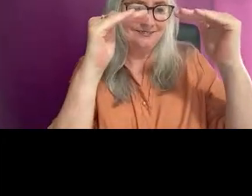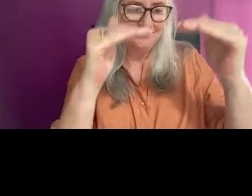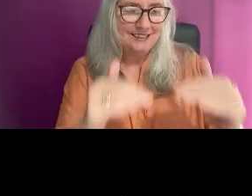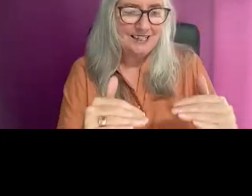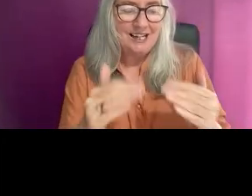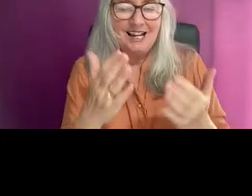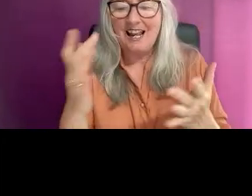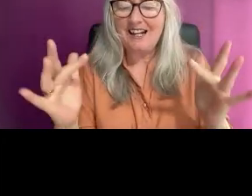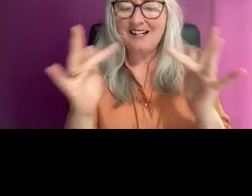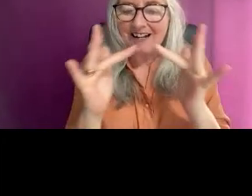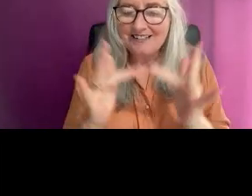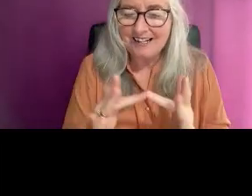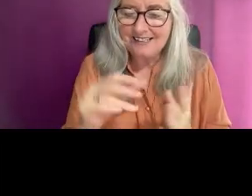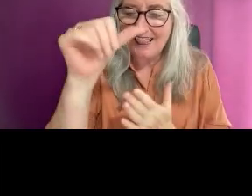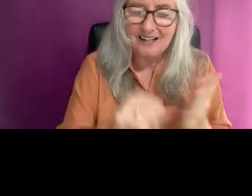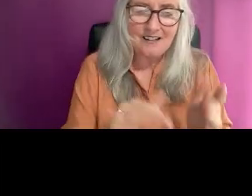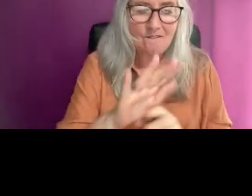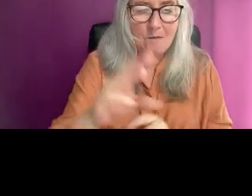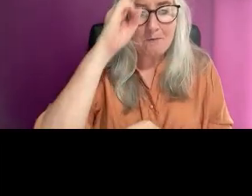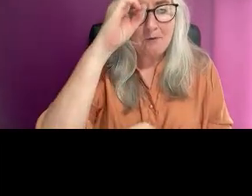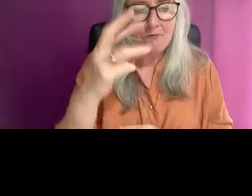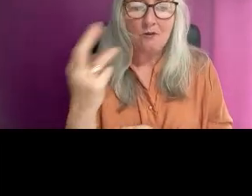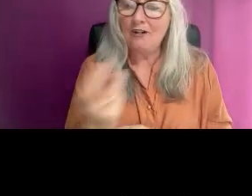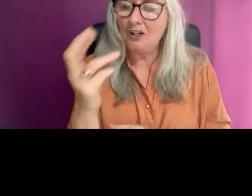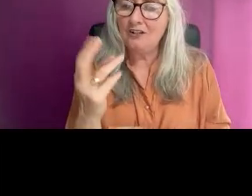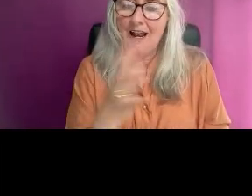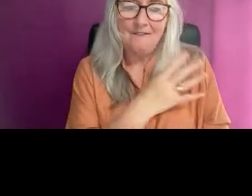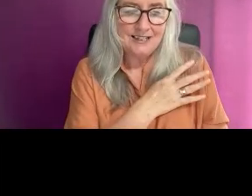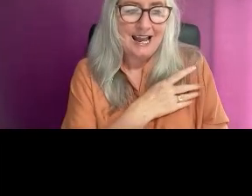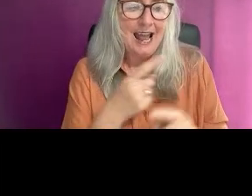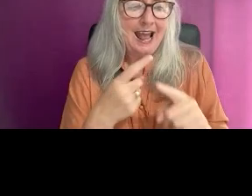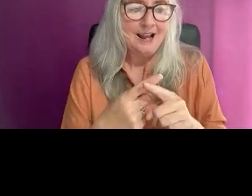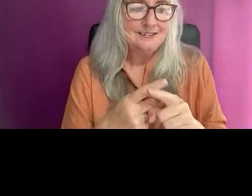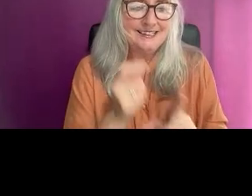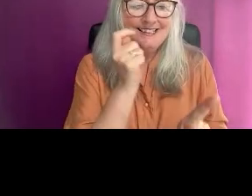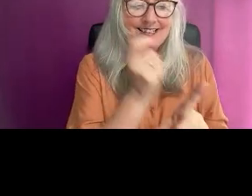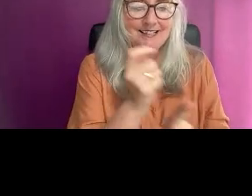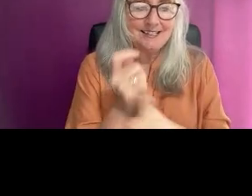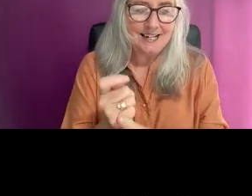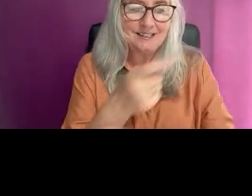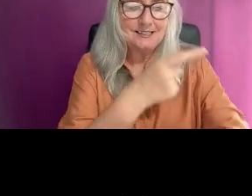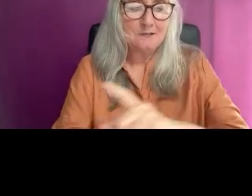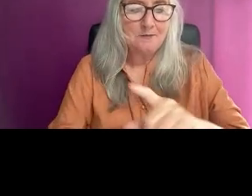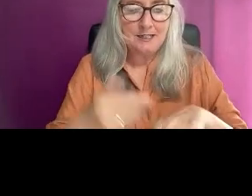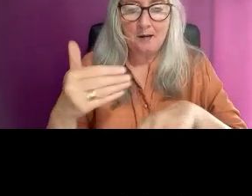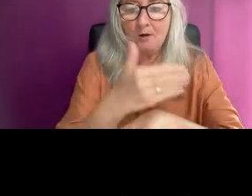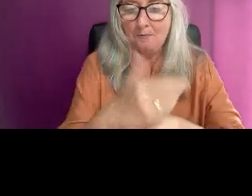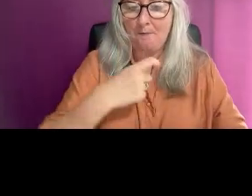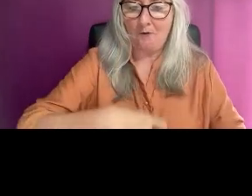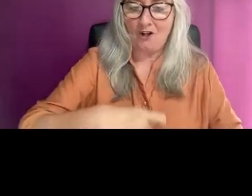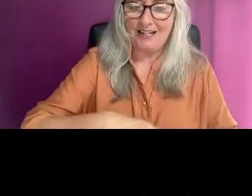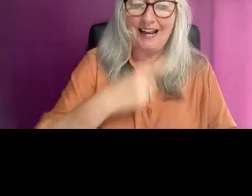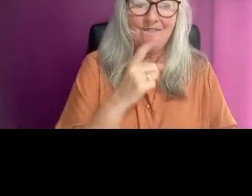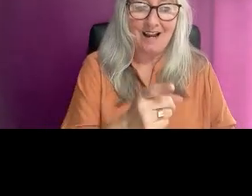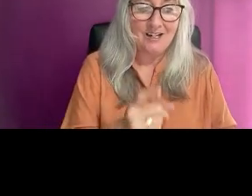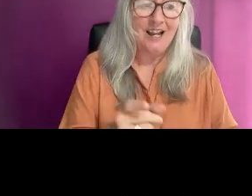contact lists there for employee relations officers and designated disability employment personal advisors. Okay, there's